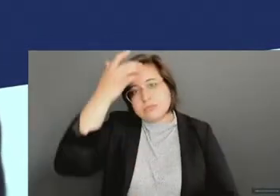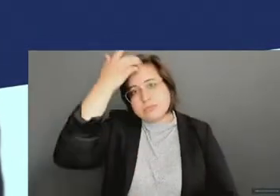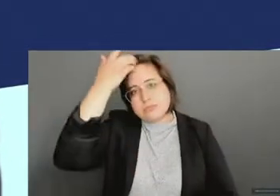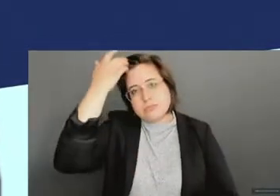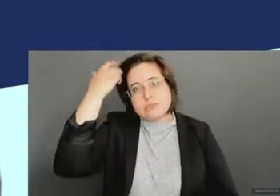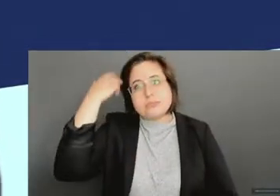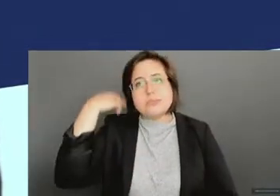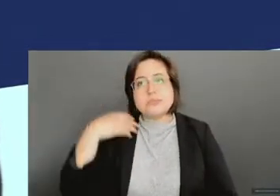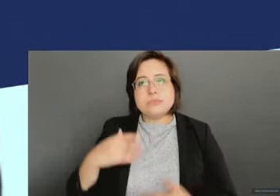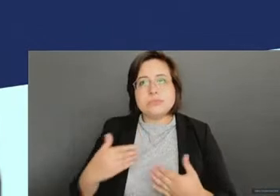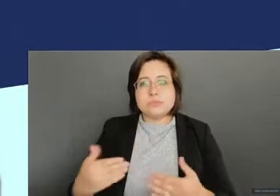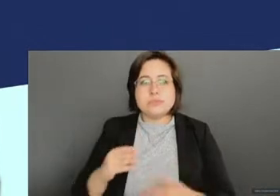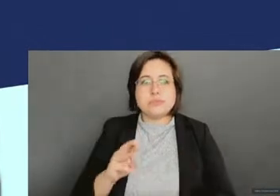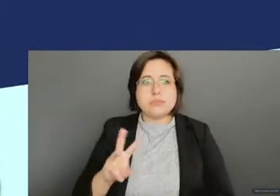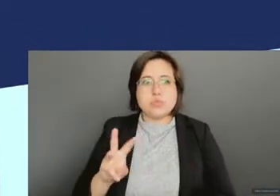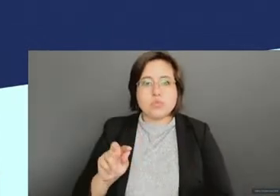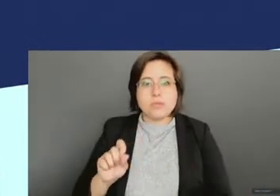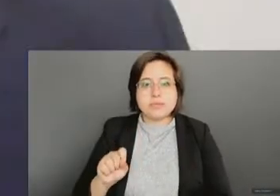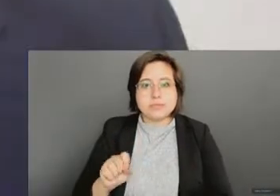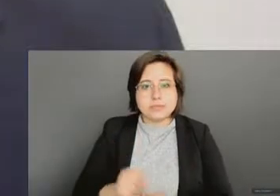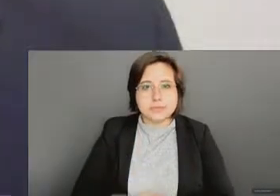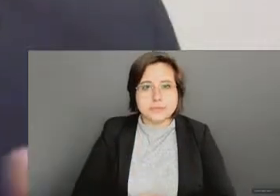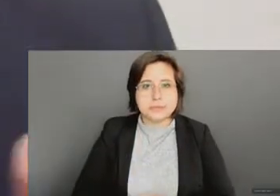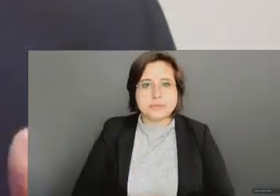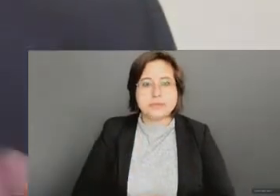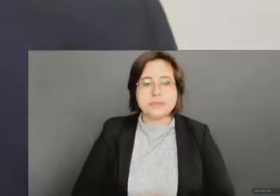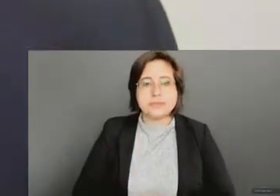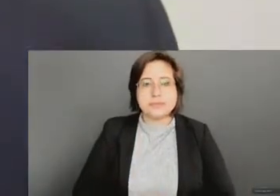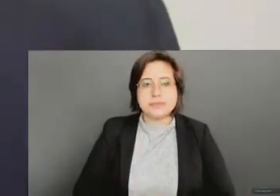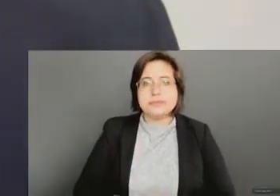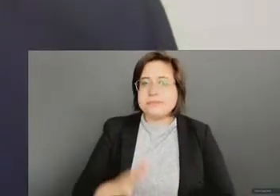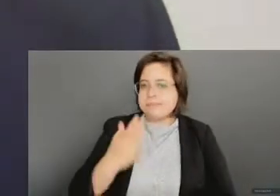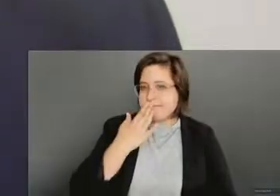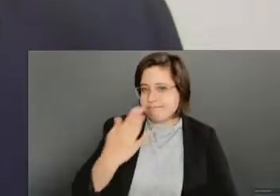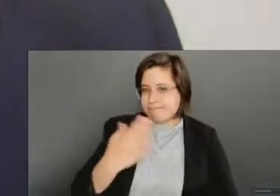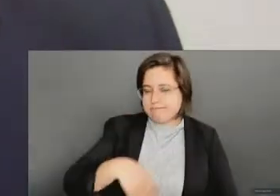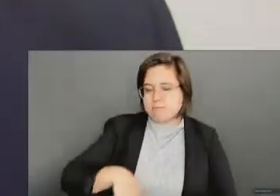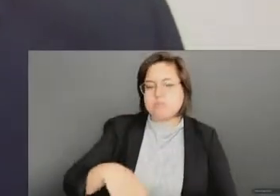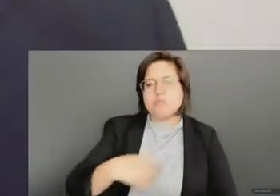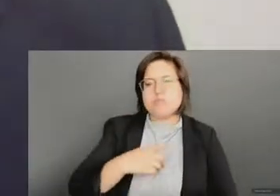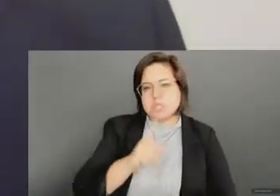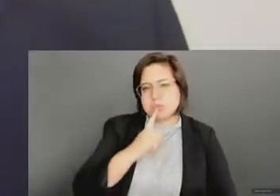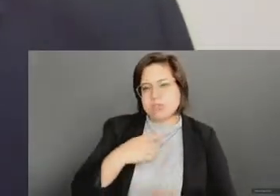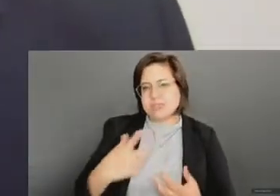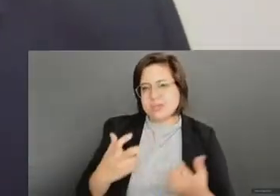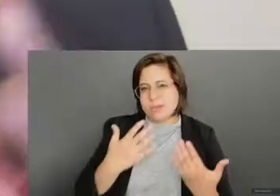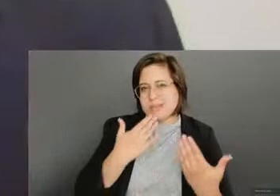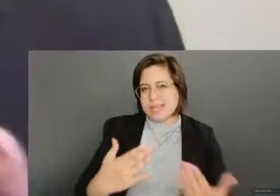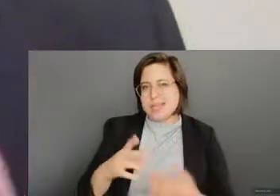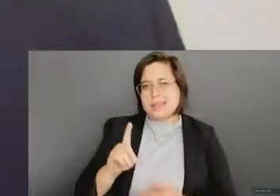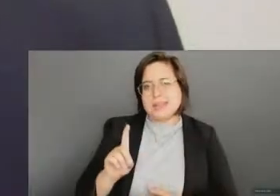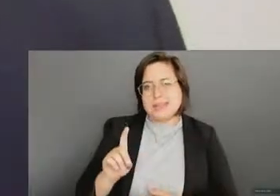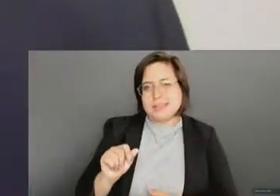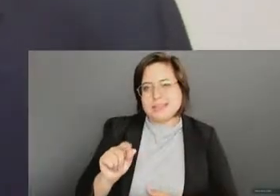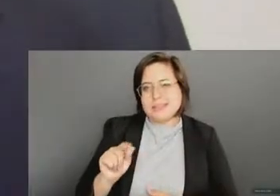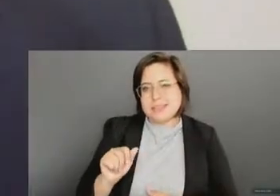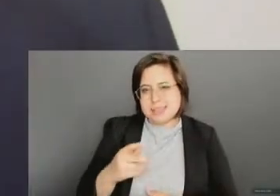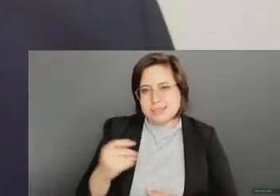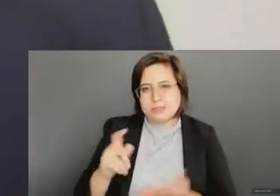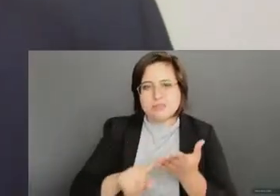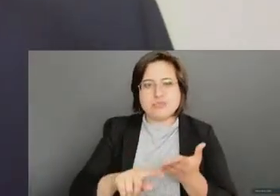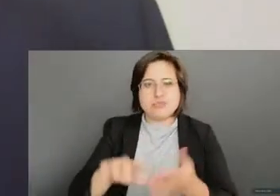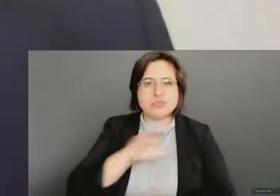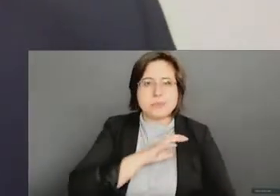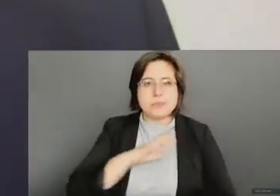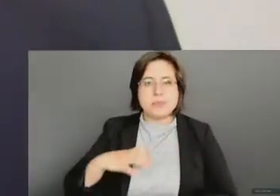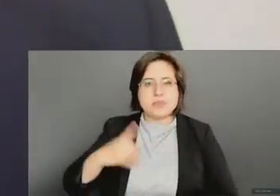Please, Mr. Watts, the floor is yours. Thank you. I just really want to thank the Data and Research Committee for